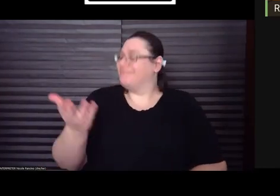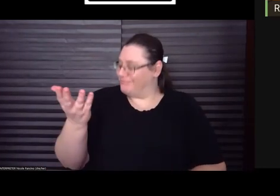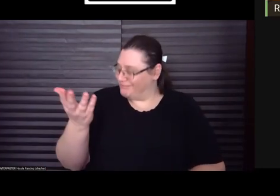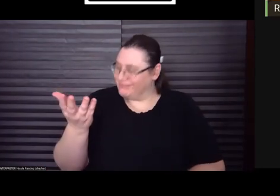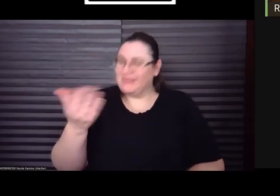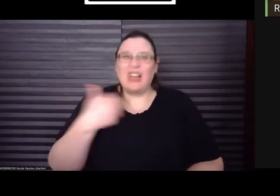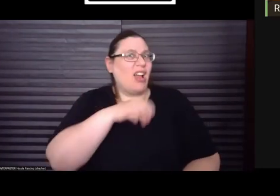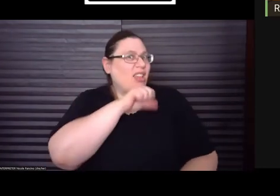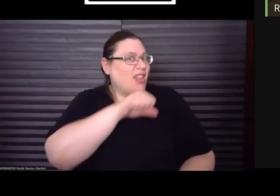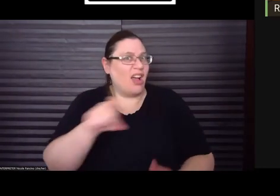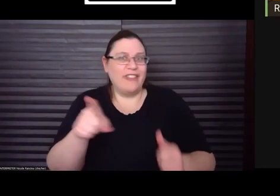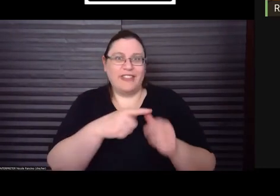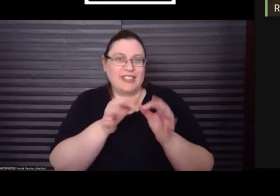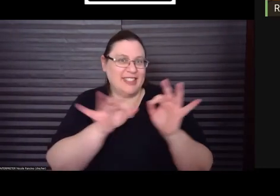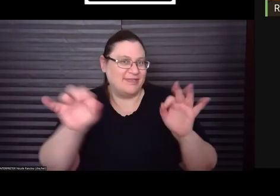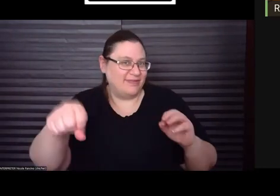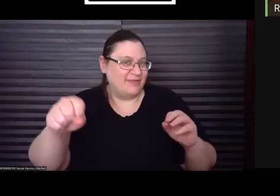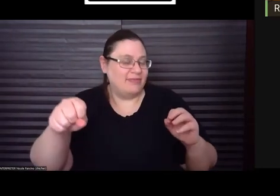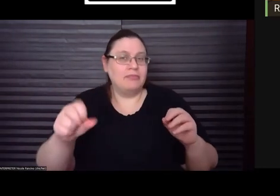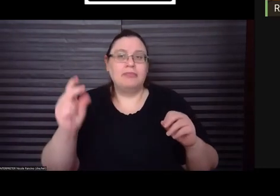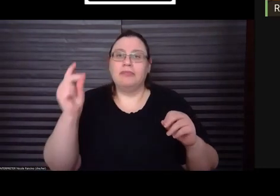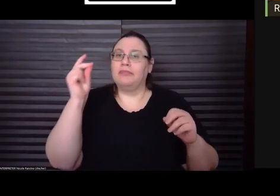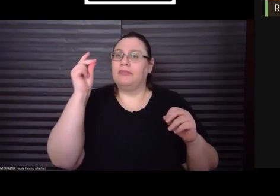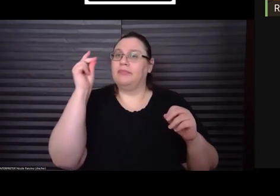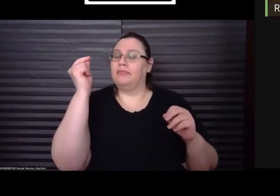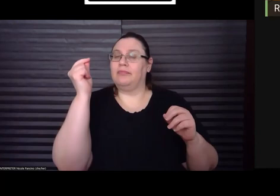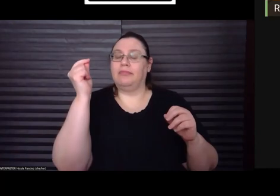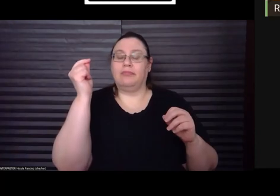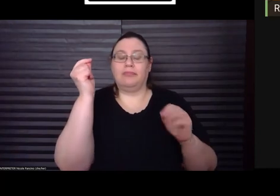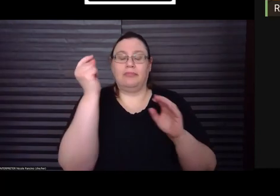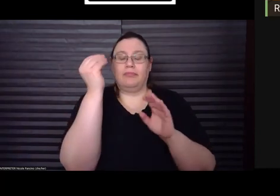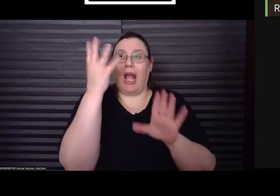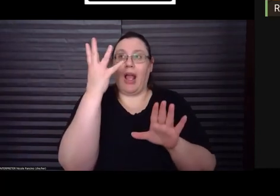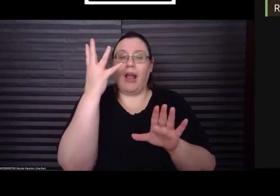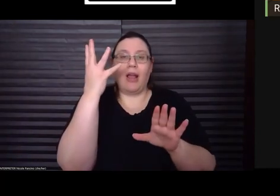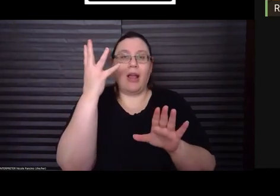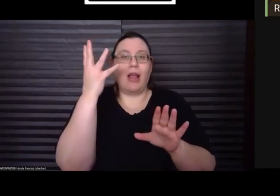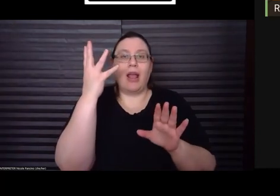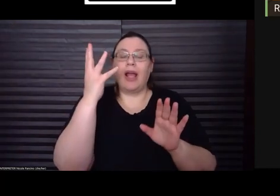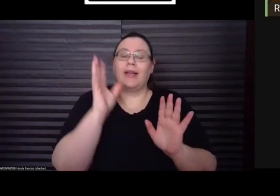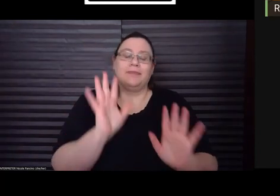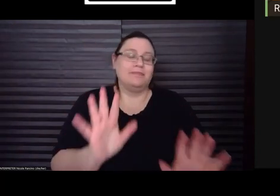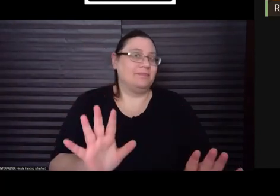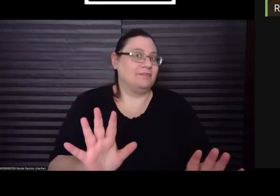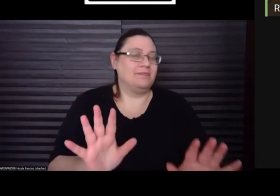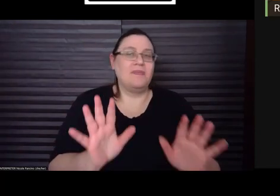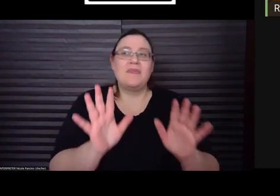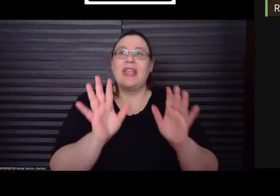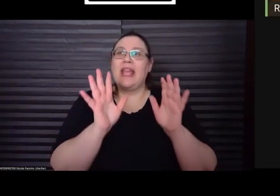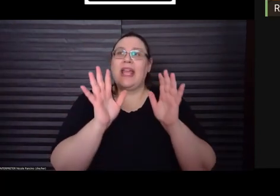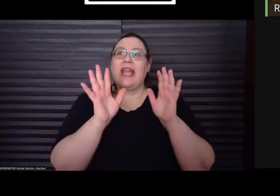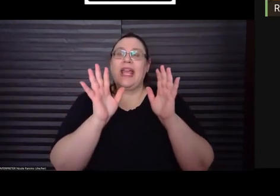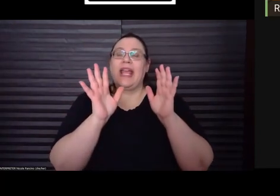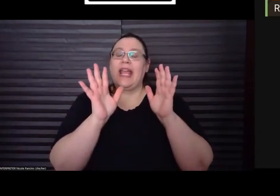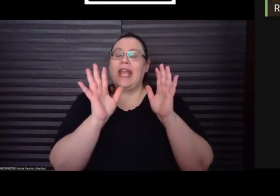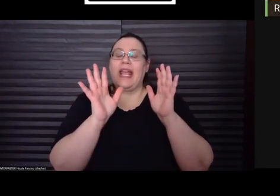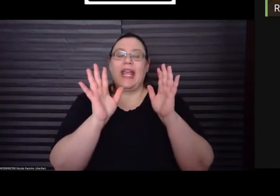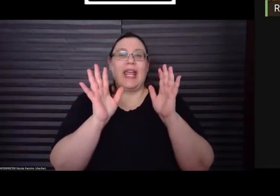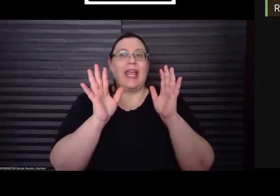no, I do love first lines. And of course, like as soon as like the light like turns and it's, I'm like, my first line, it sort of